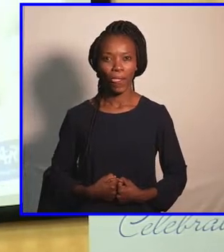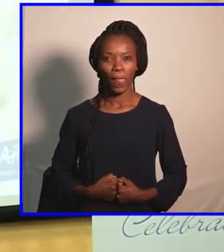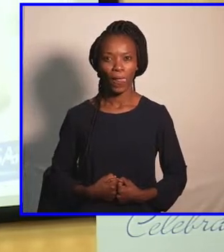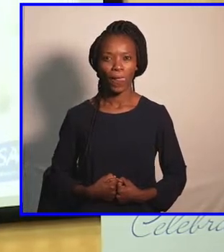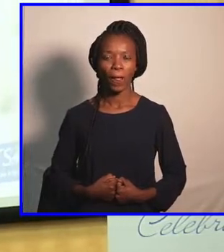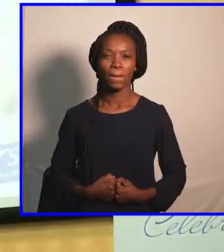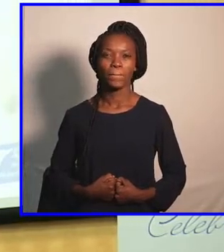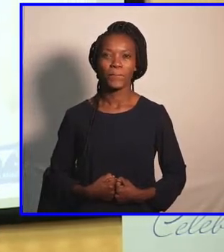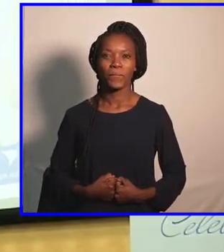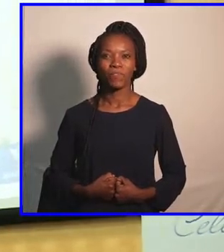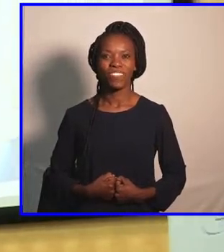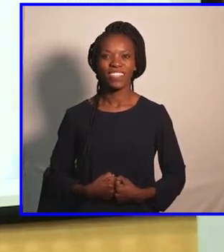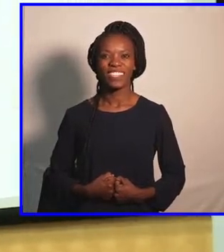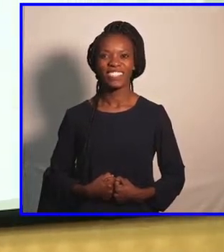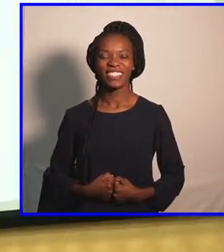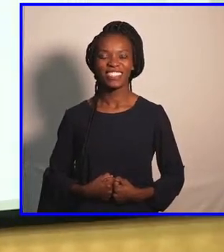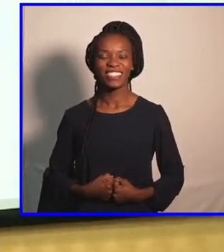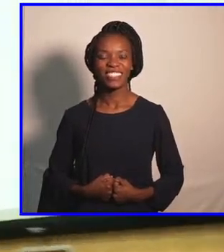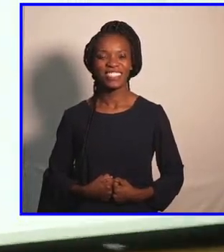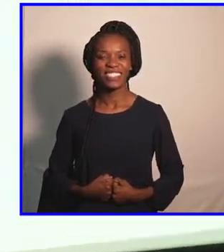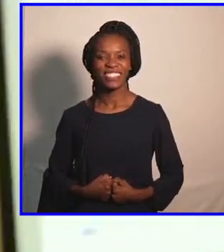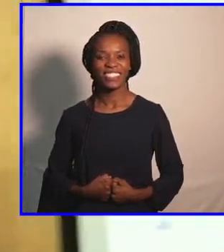Thank you.